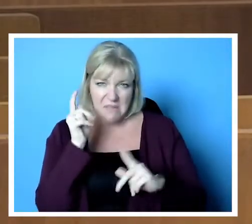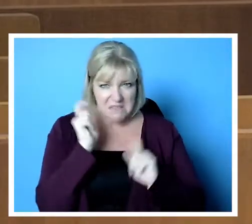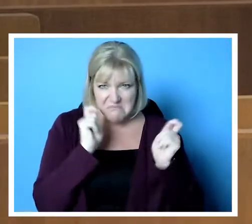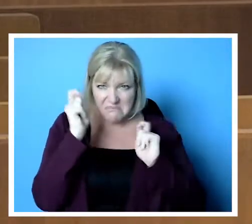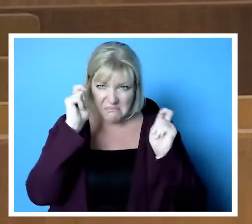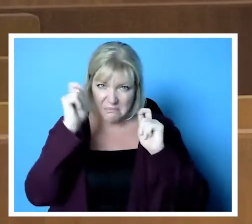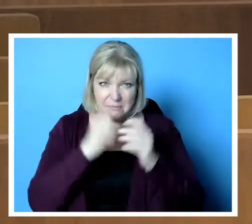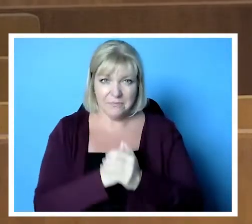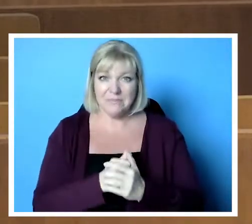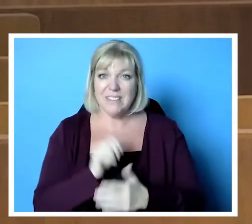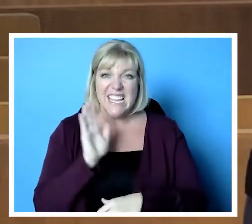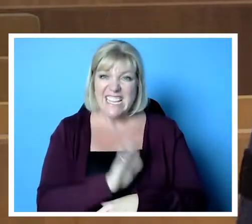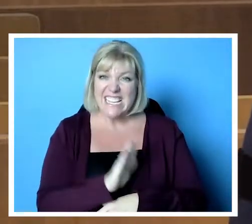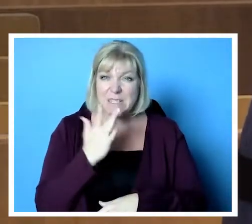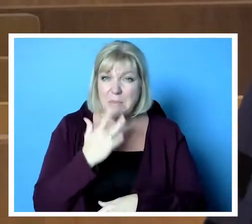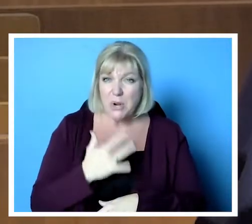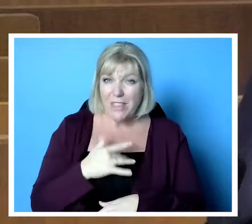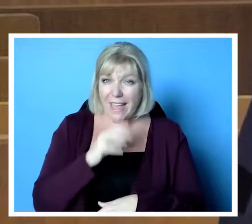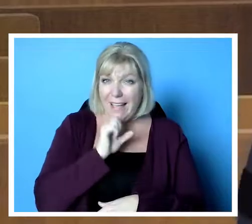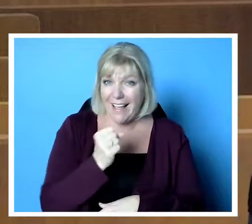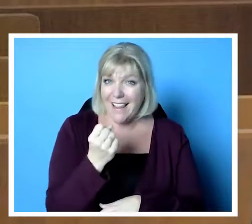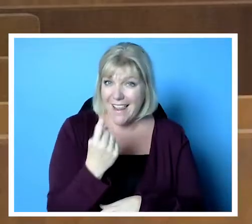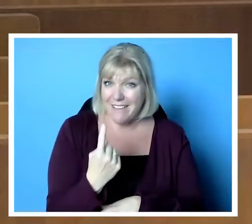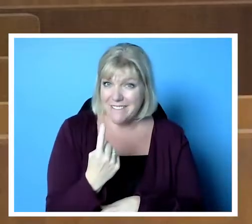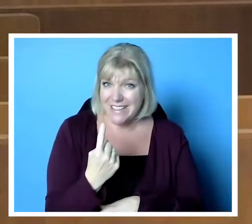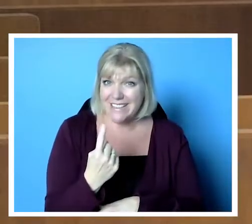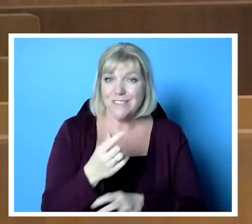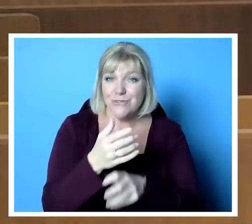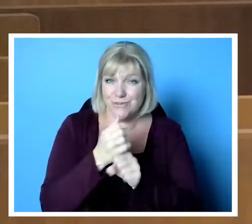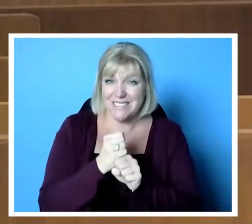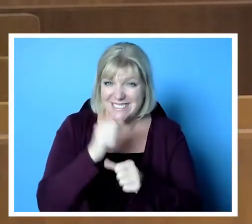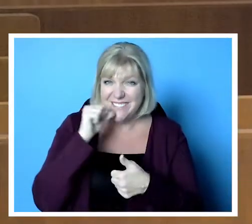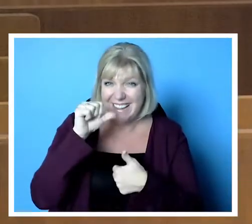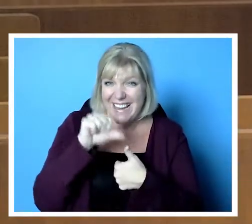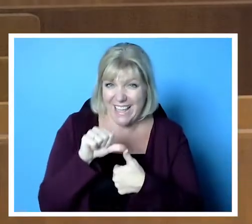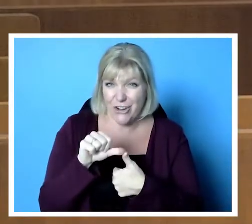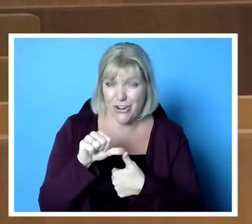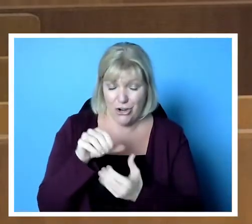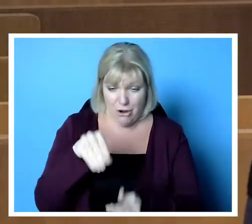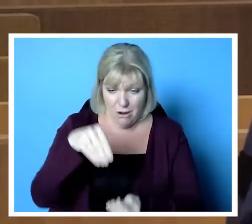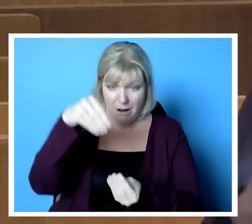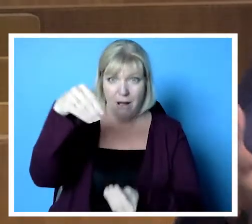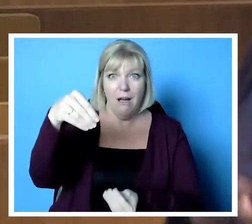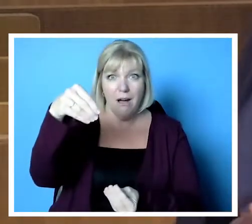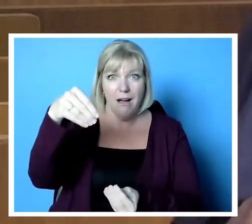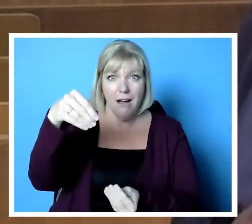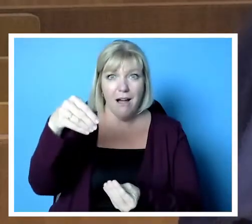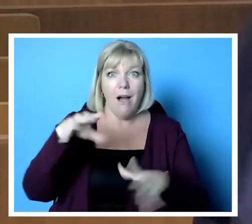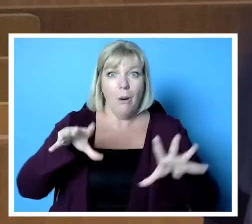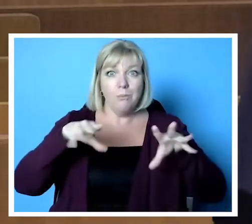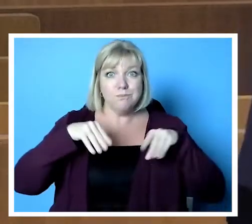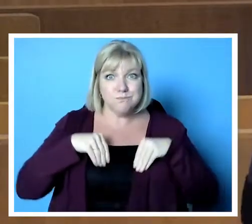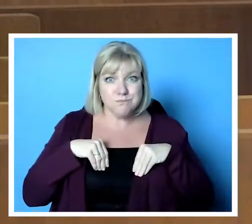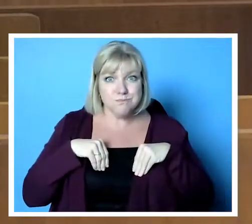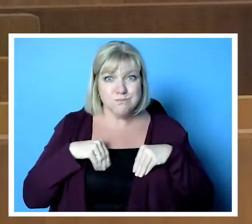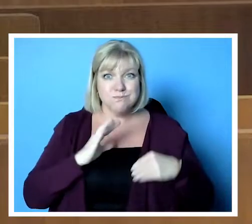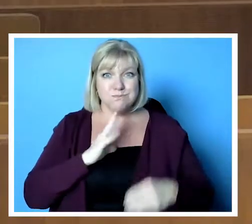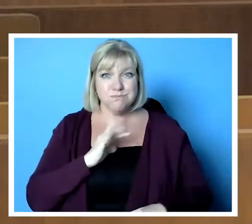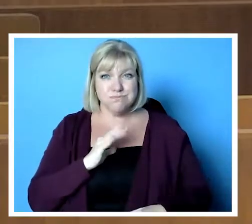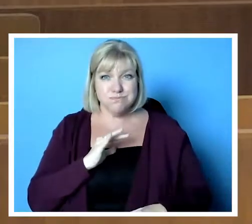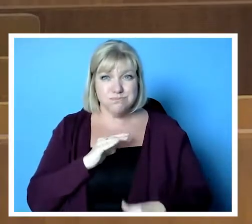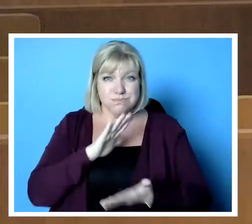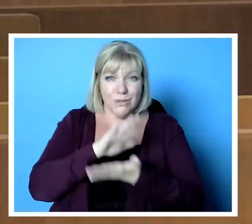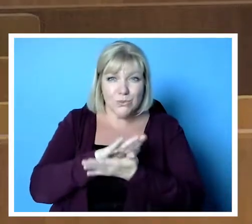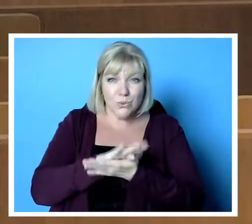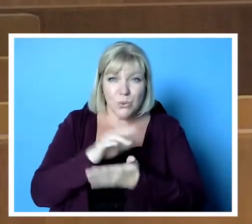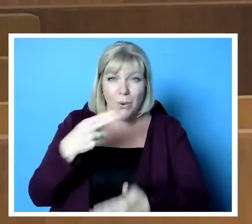And so on his 11th birthday, when Harry receives a letter of acceptance to the Hogwarts School of